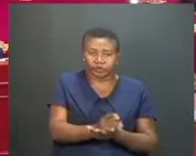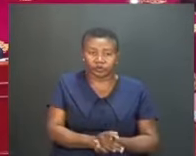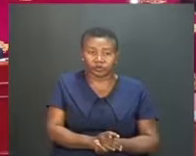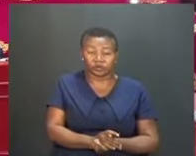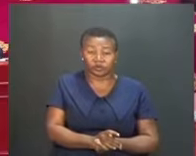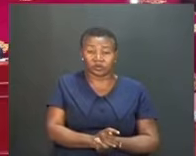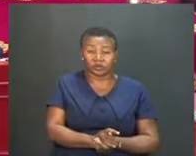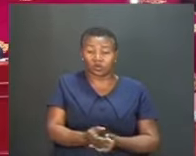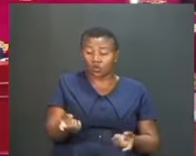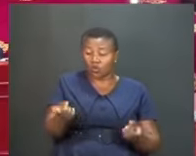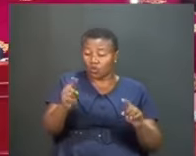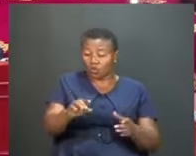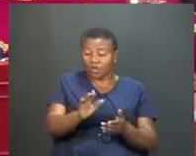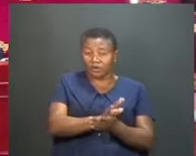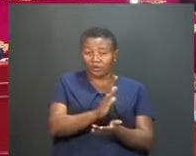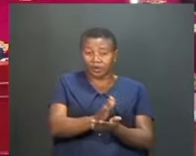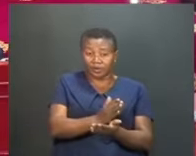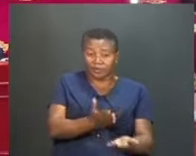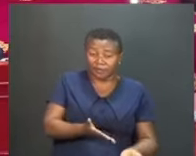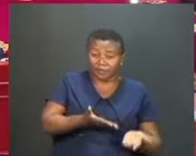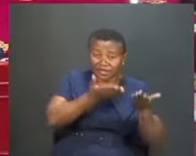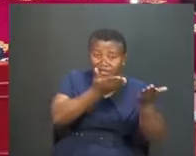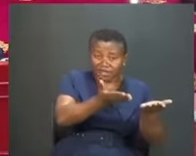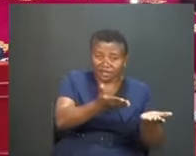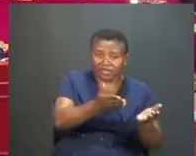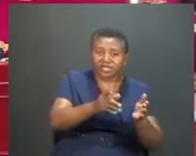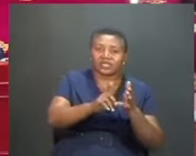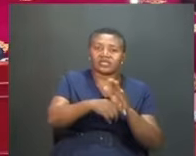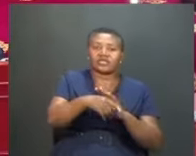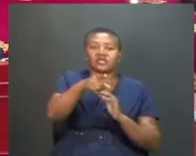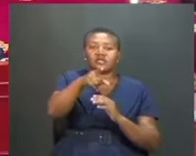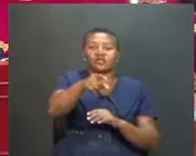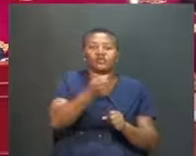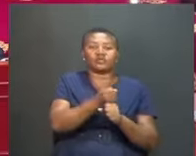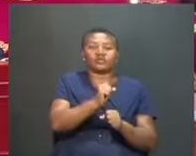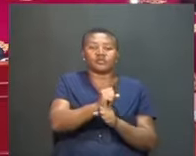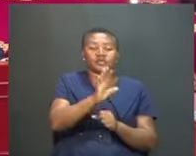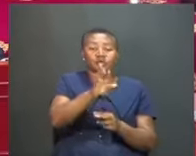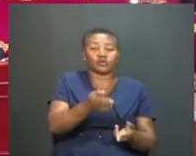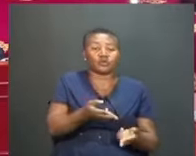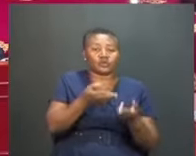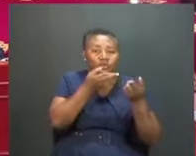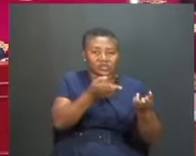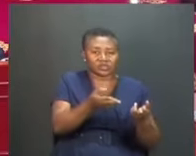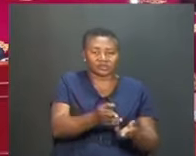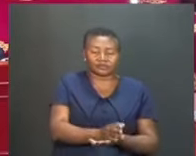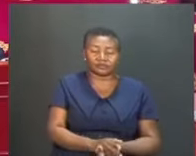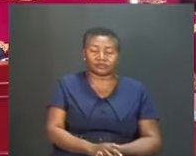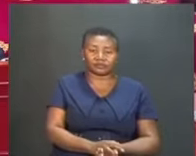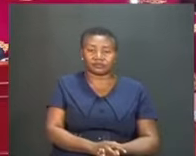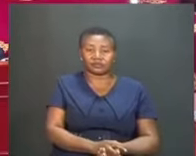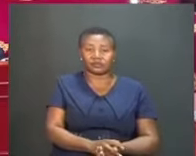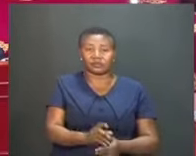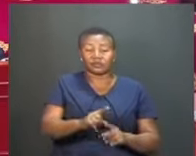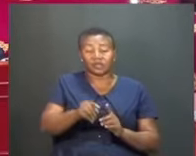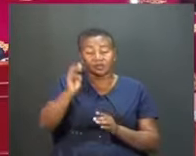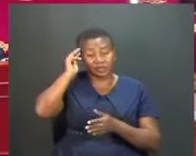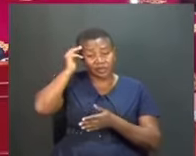Immediately after it's laid, you make your request. But the minister is